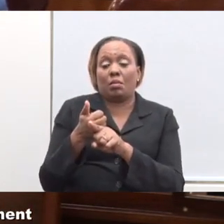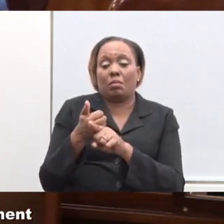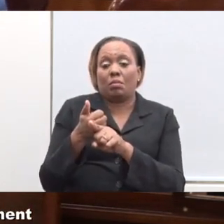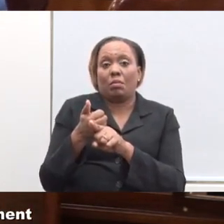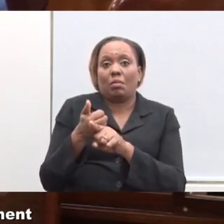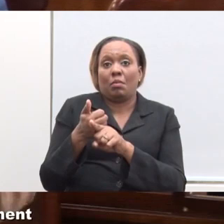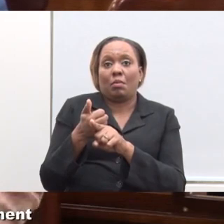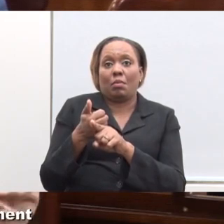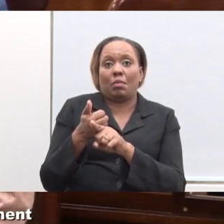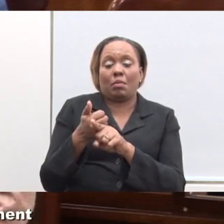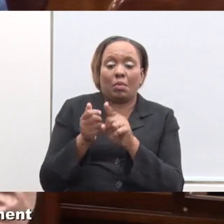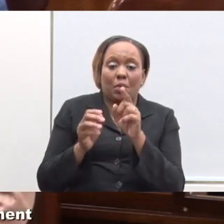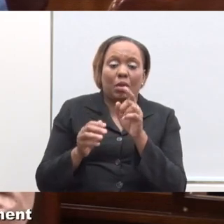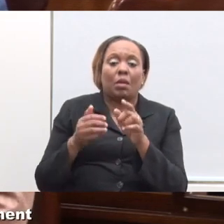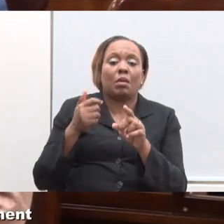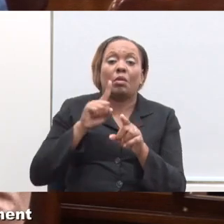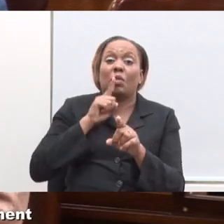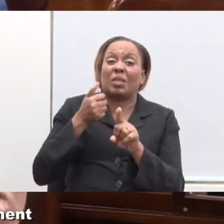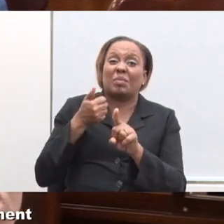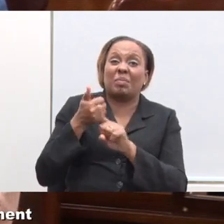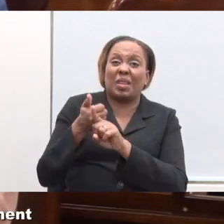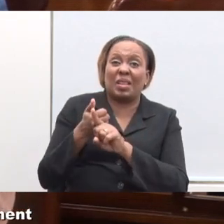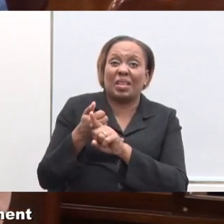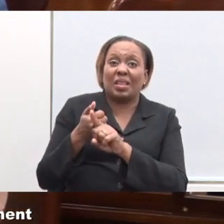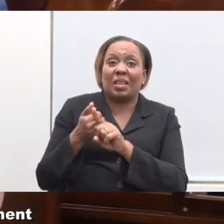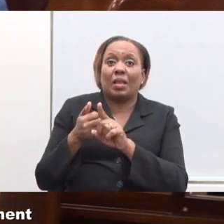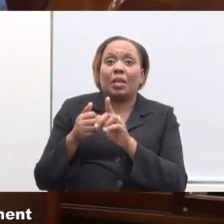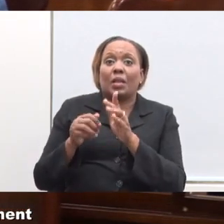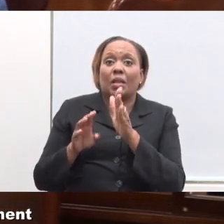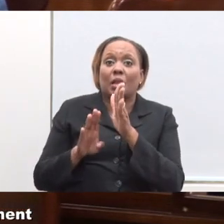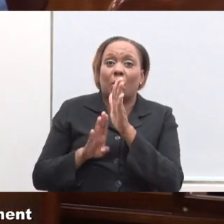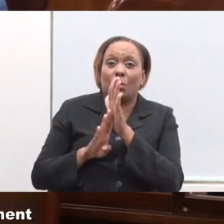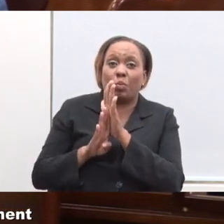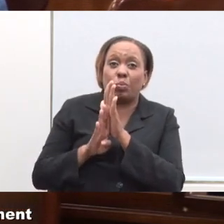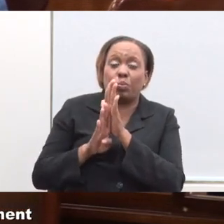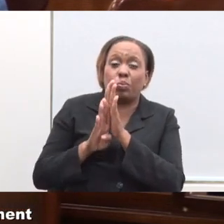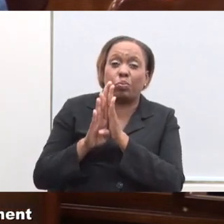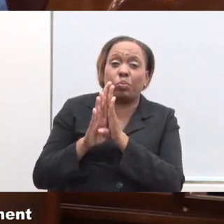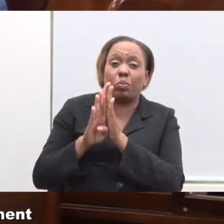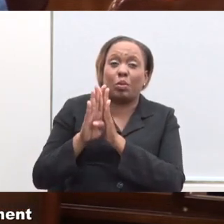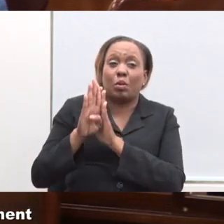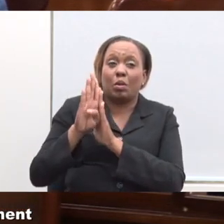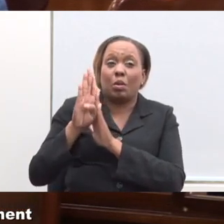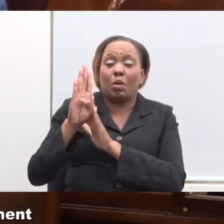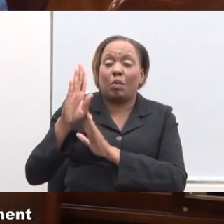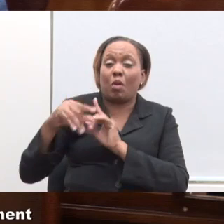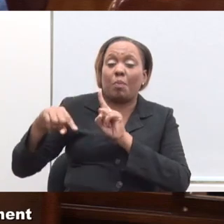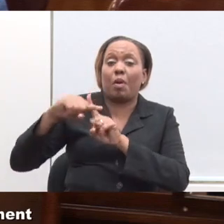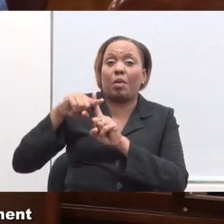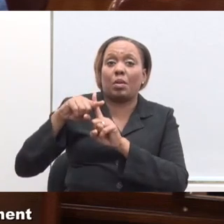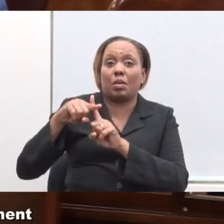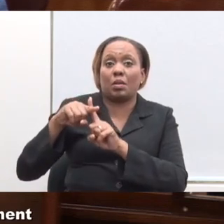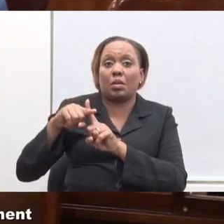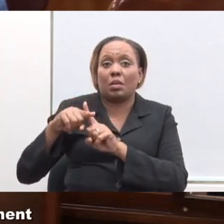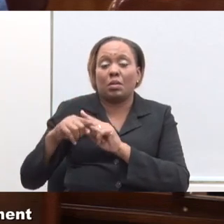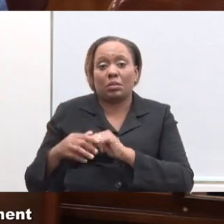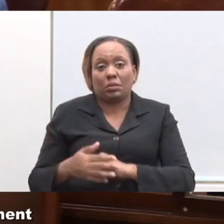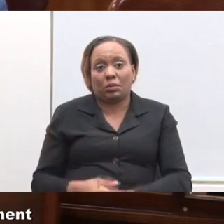on growth, and the least possible impact on reserves, even though we have a healthy